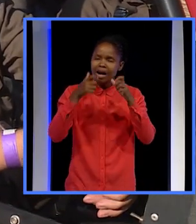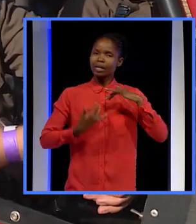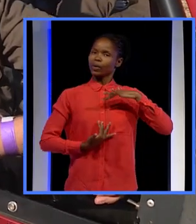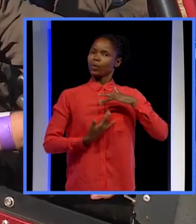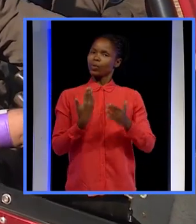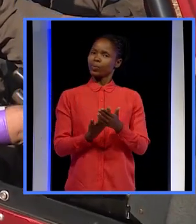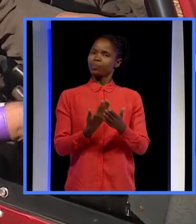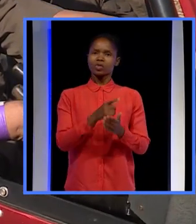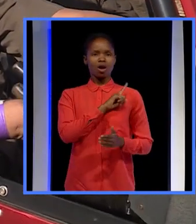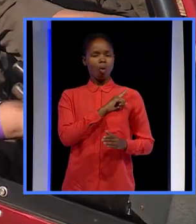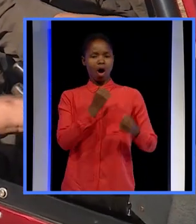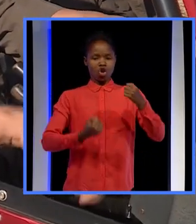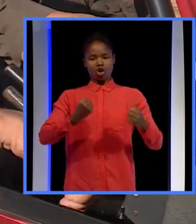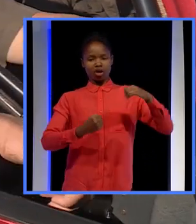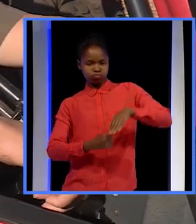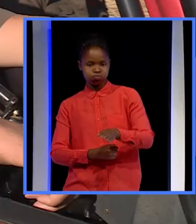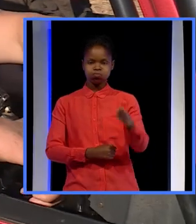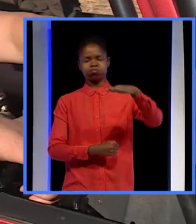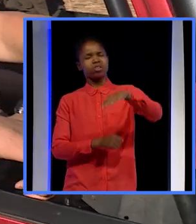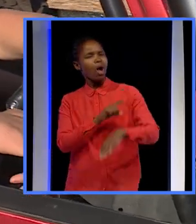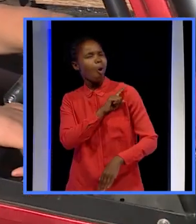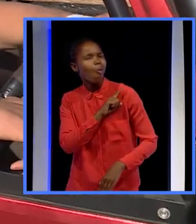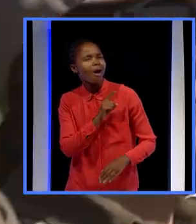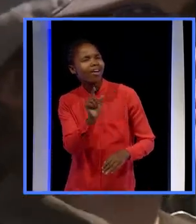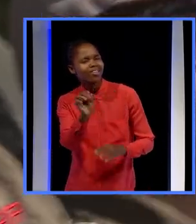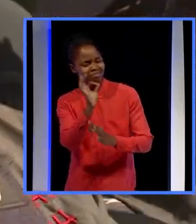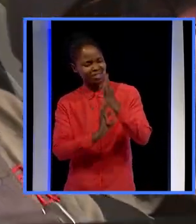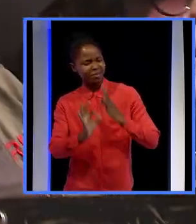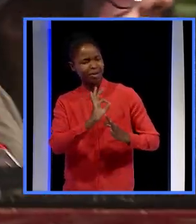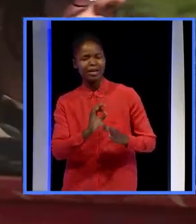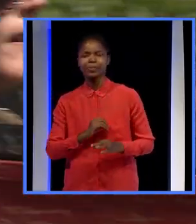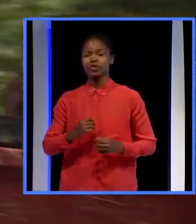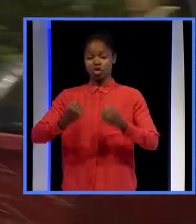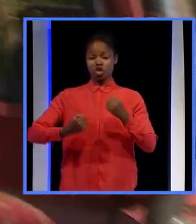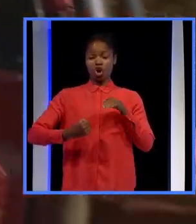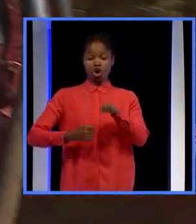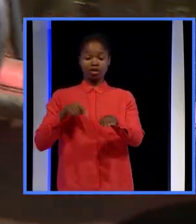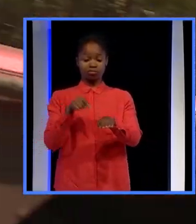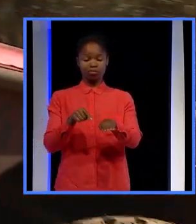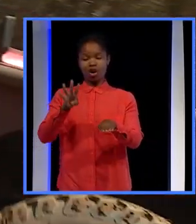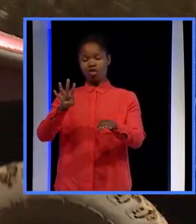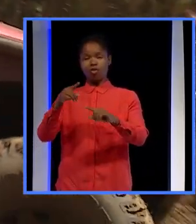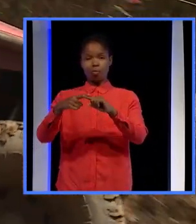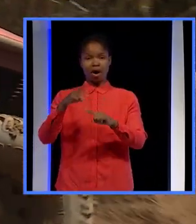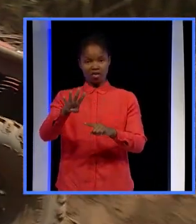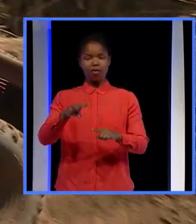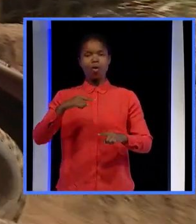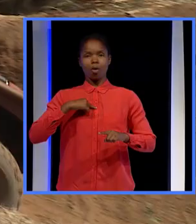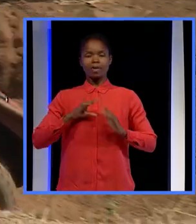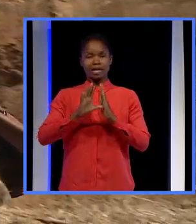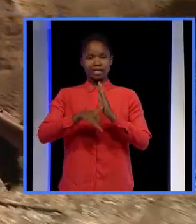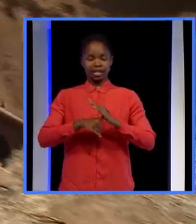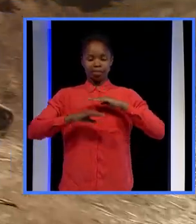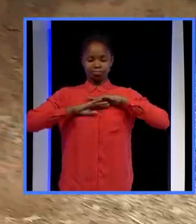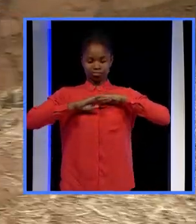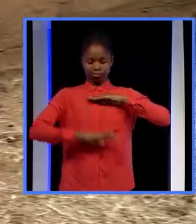this and what's with the rush? This is extreme 4x4ing. So being a quadriplegic, I'm in my car, I don't need my